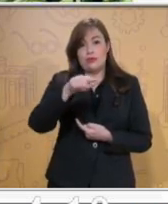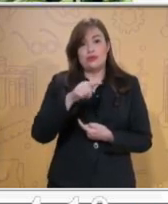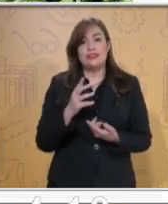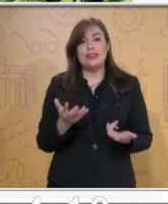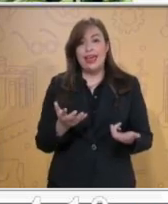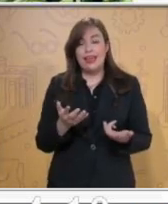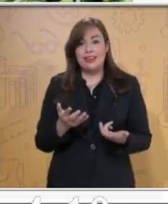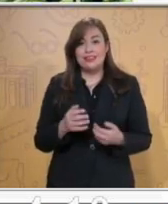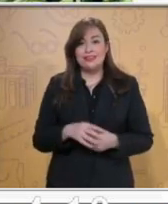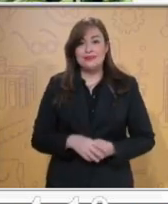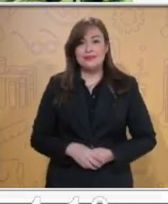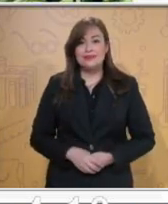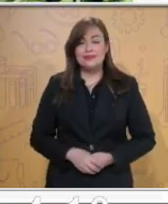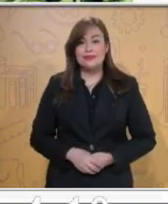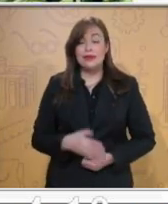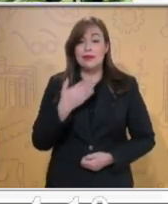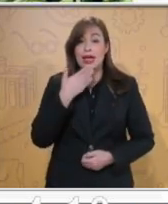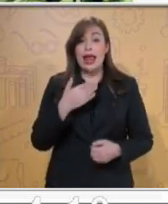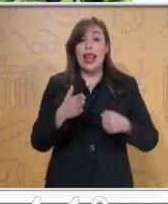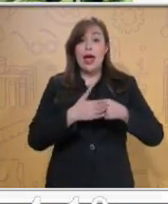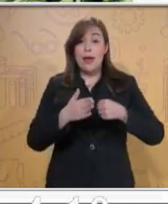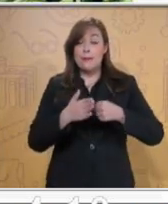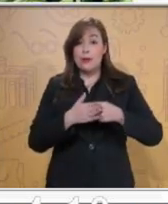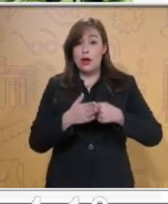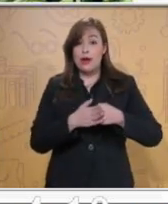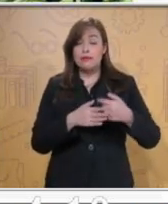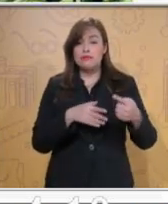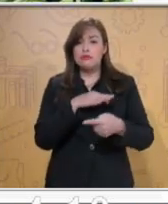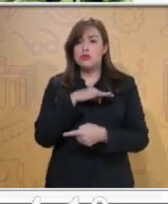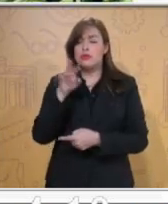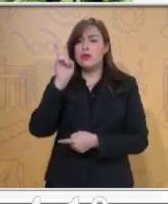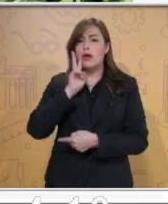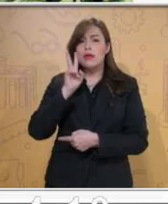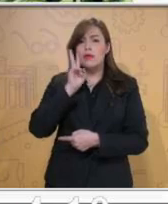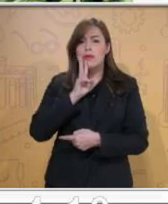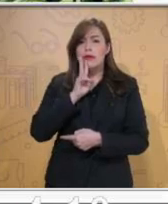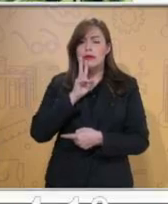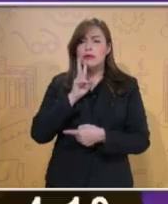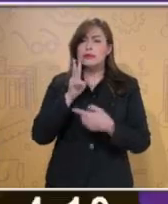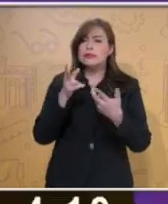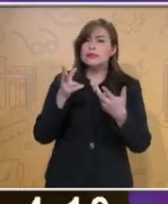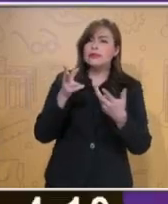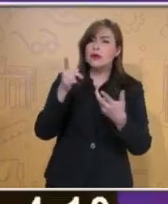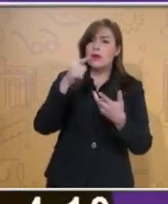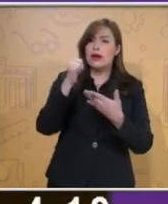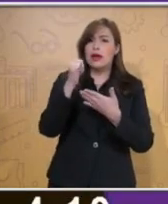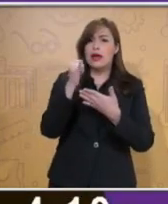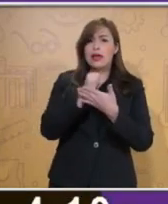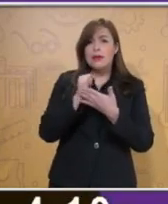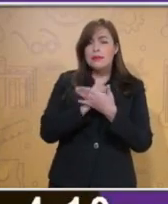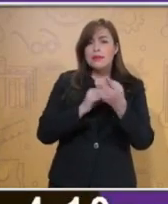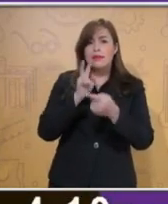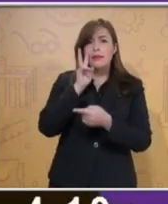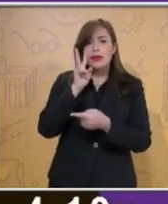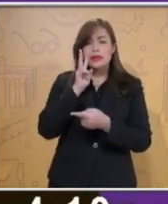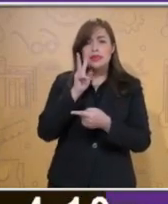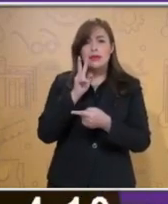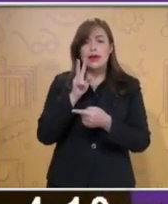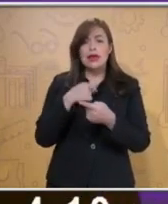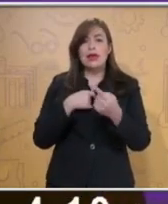okay? In the next picture, you can see an image about Goldilocks and the three